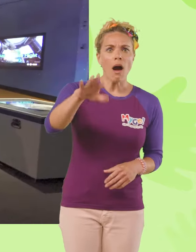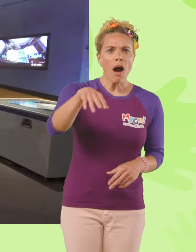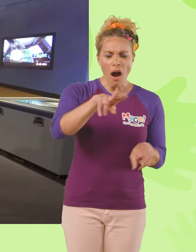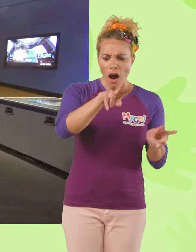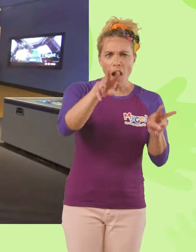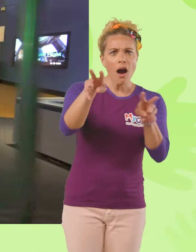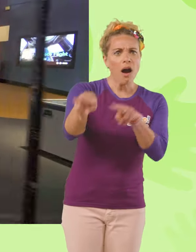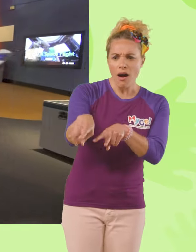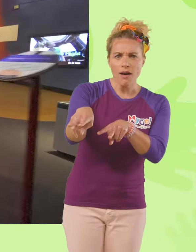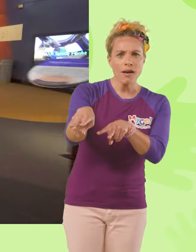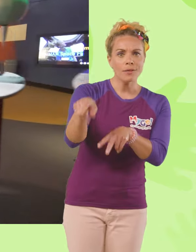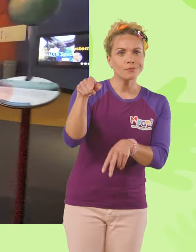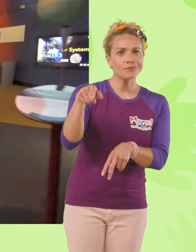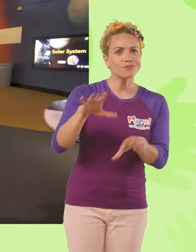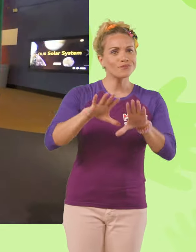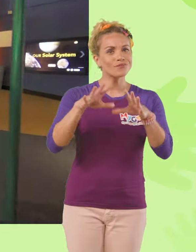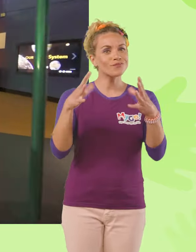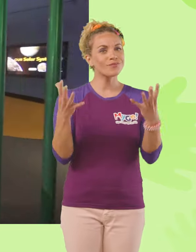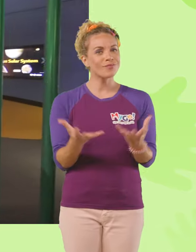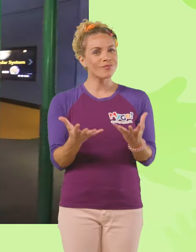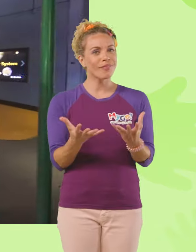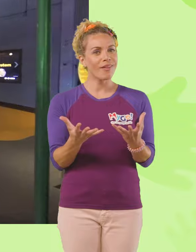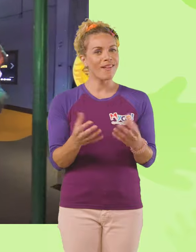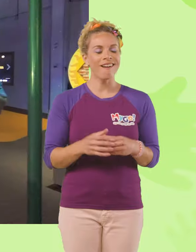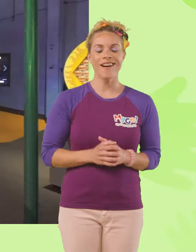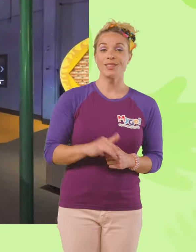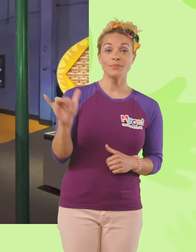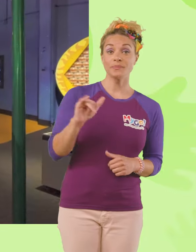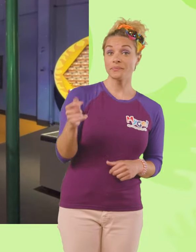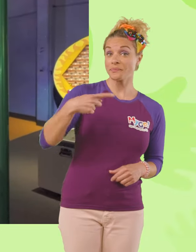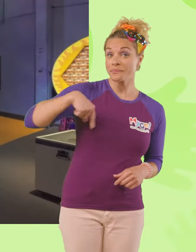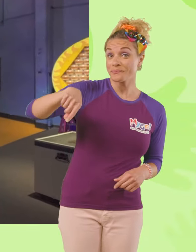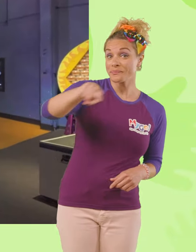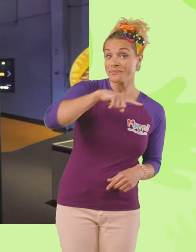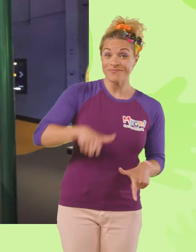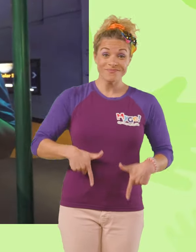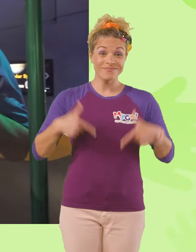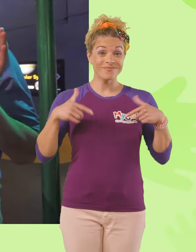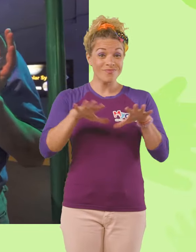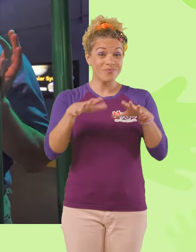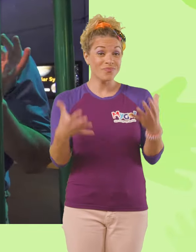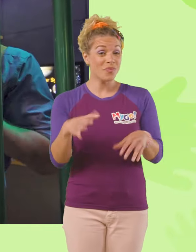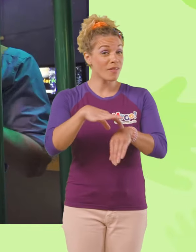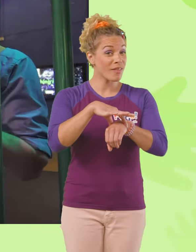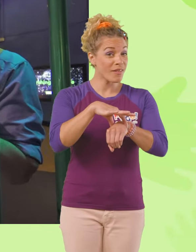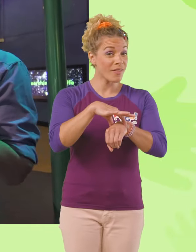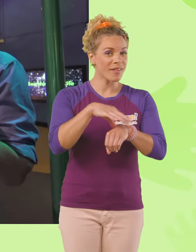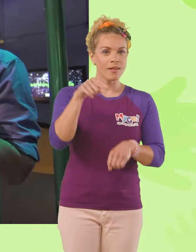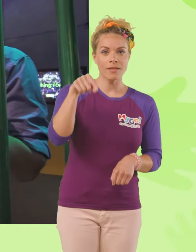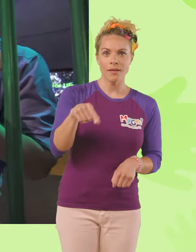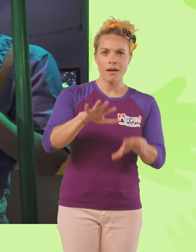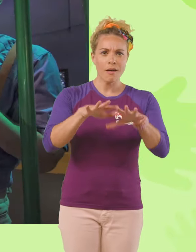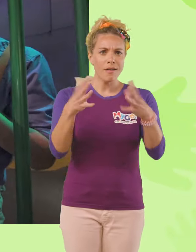Hey, look at what it is. This is a planet. Just like how we live on planet Earth, this